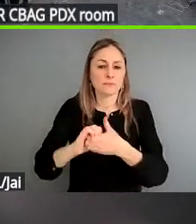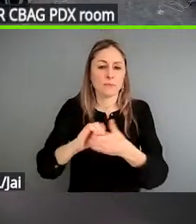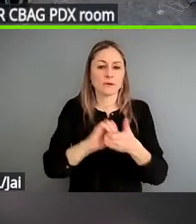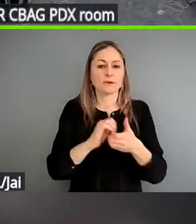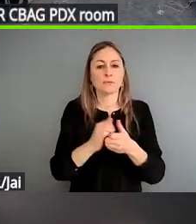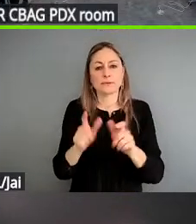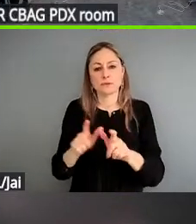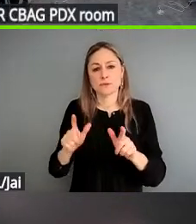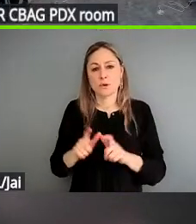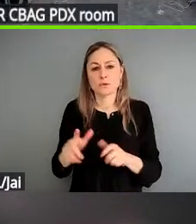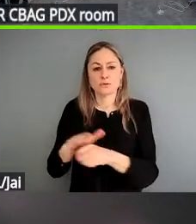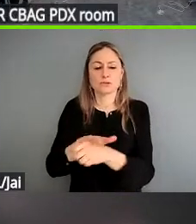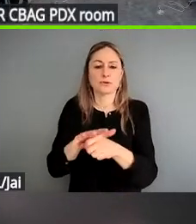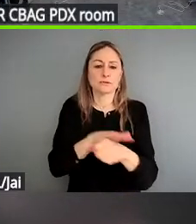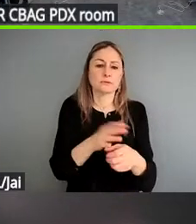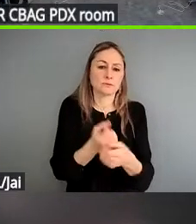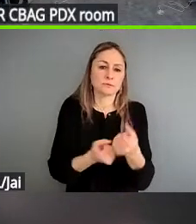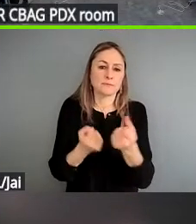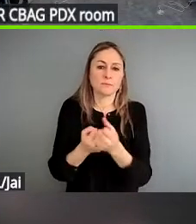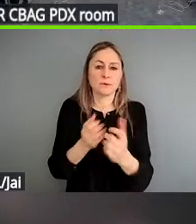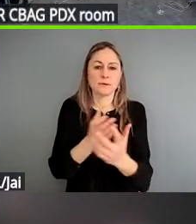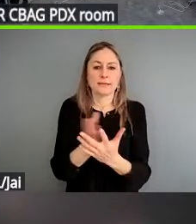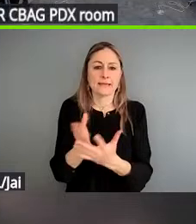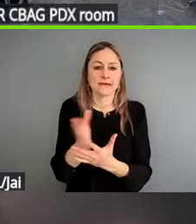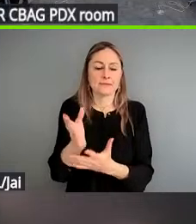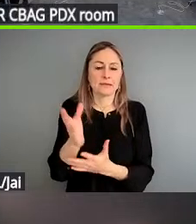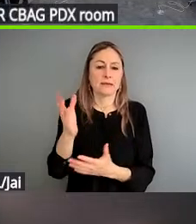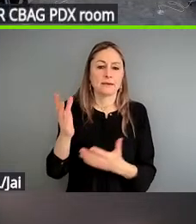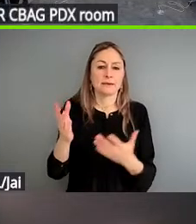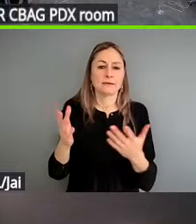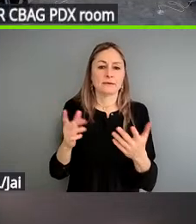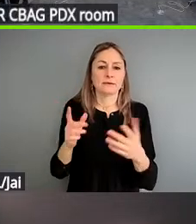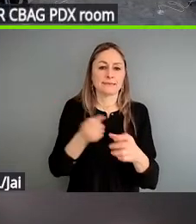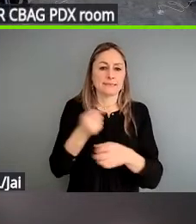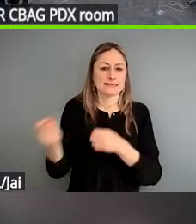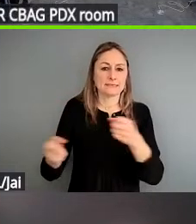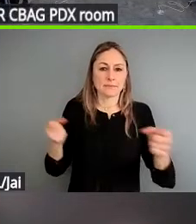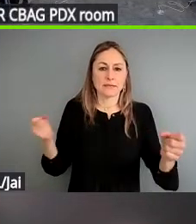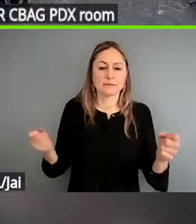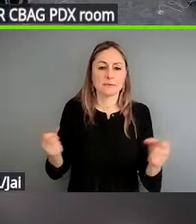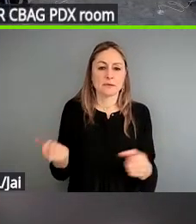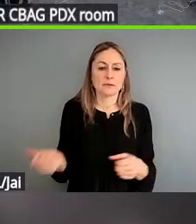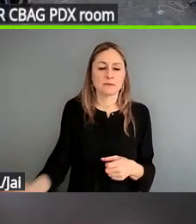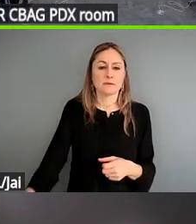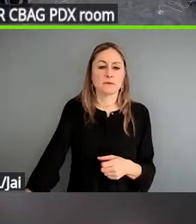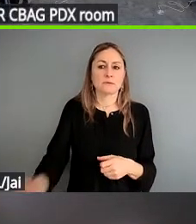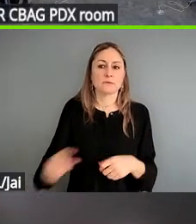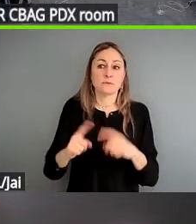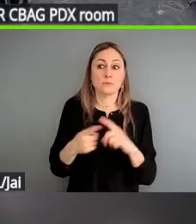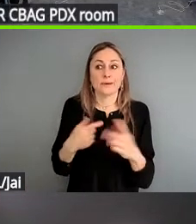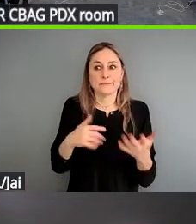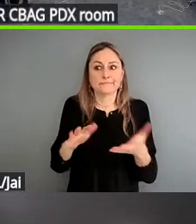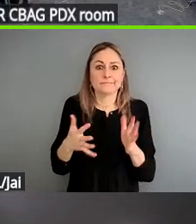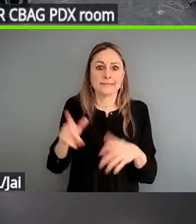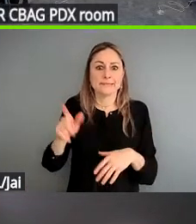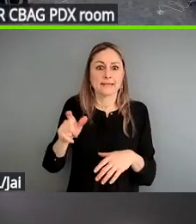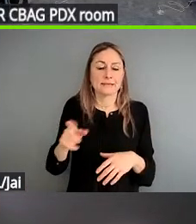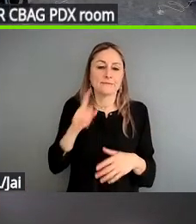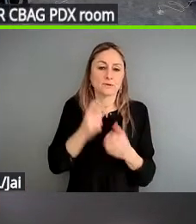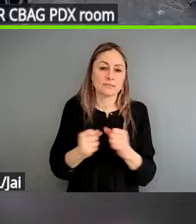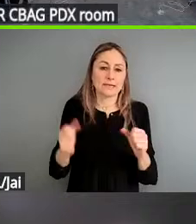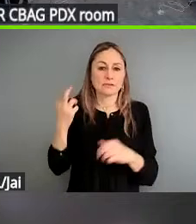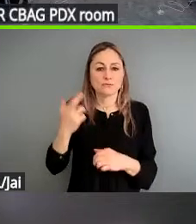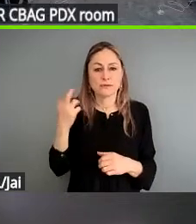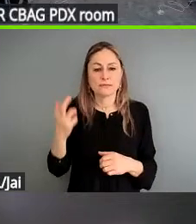jurisdictions to support and navigate displacement when it is sort of necessary for safety reasons or